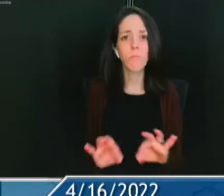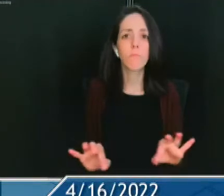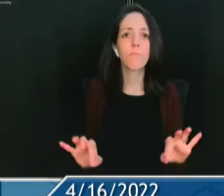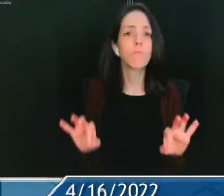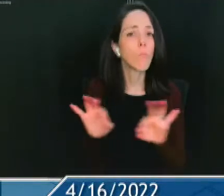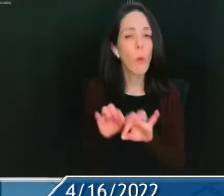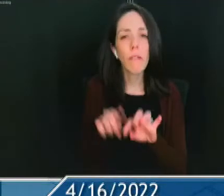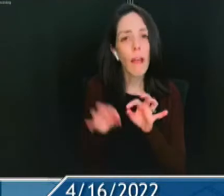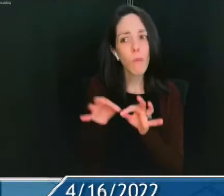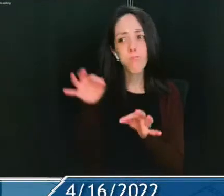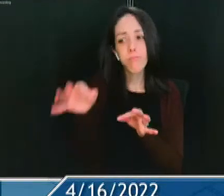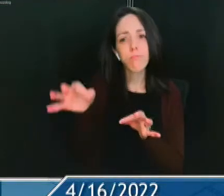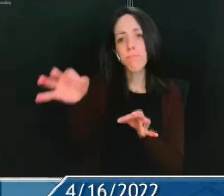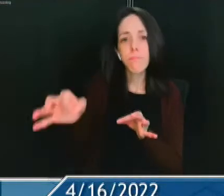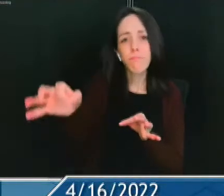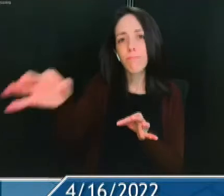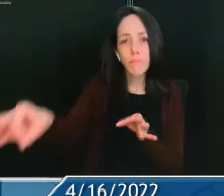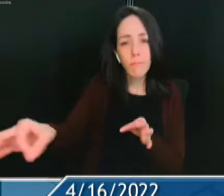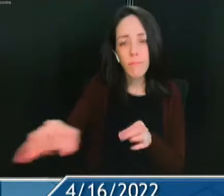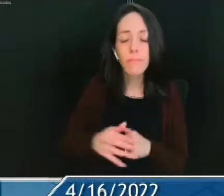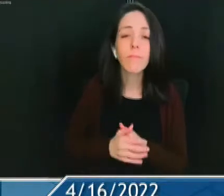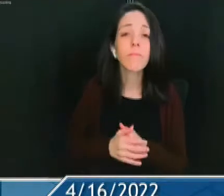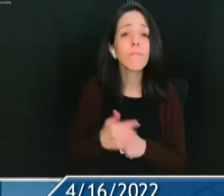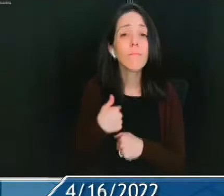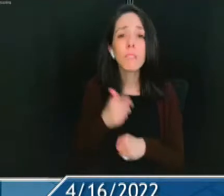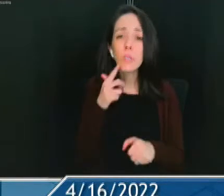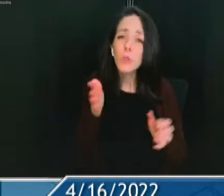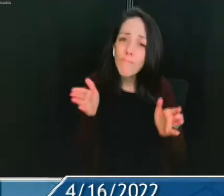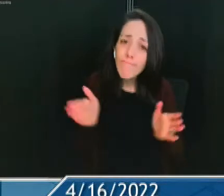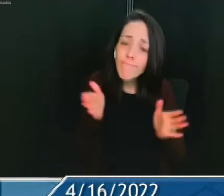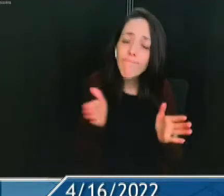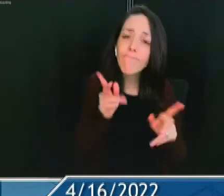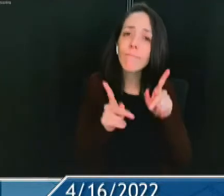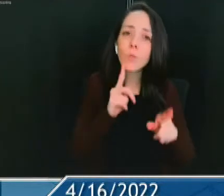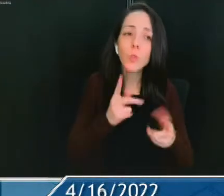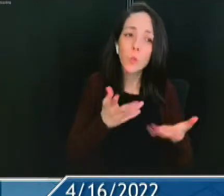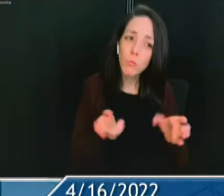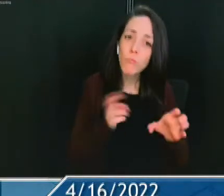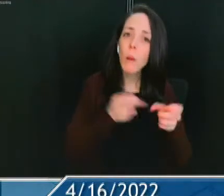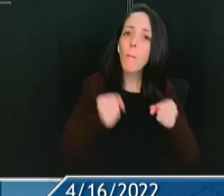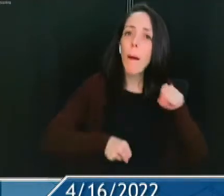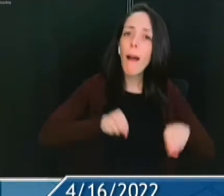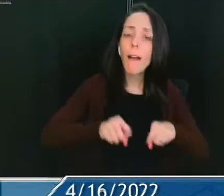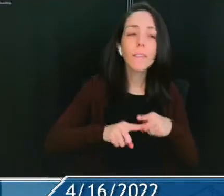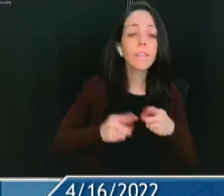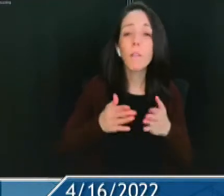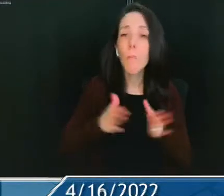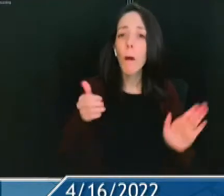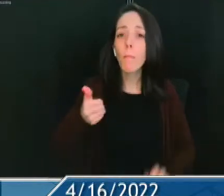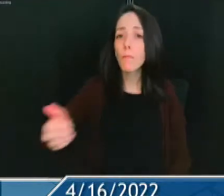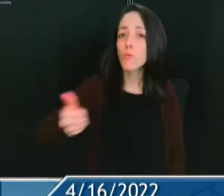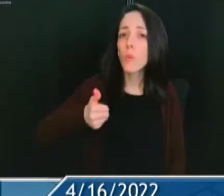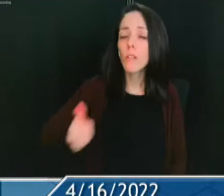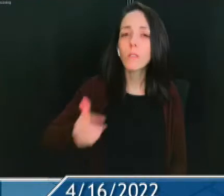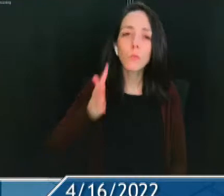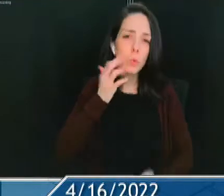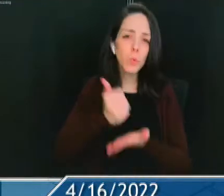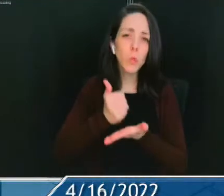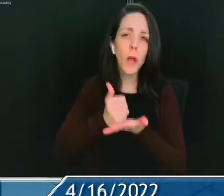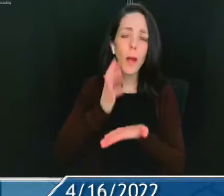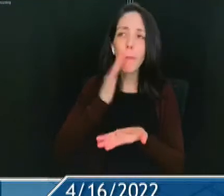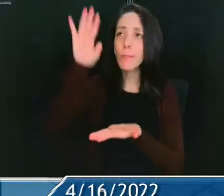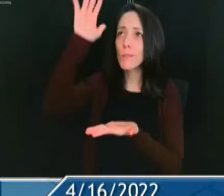start to incentivize people to ride their bikes, to take public transit, and to do all sorts of things that will slow down the